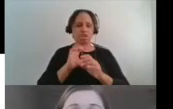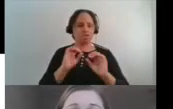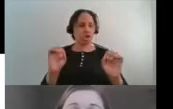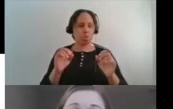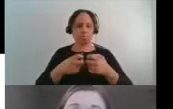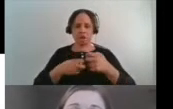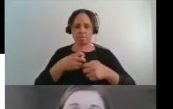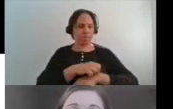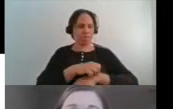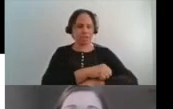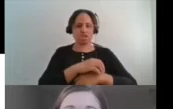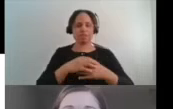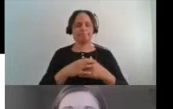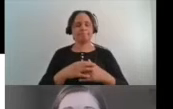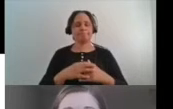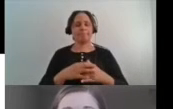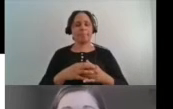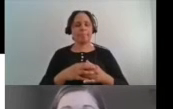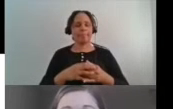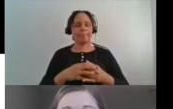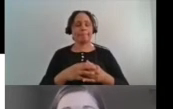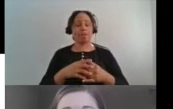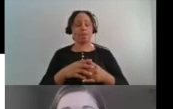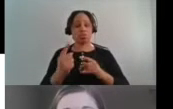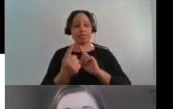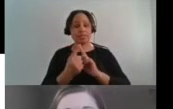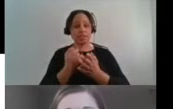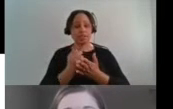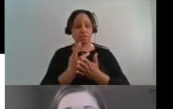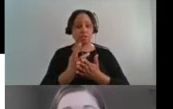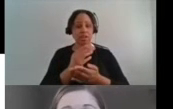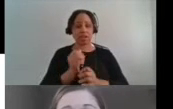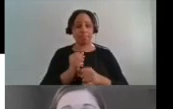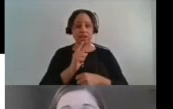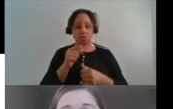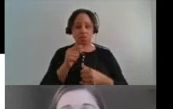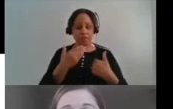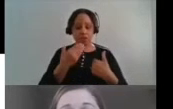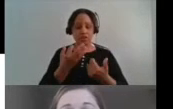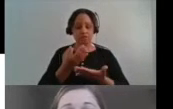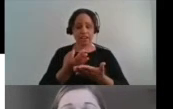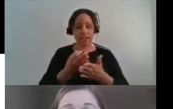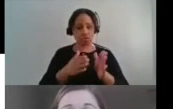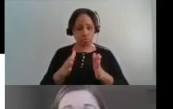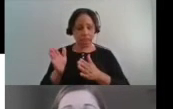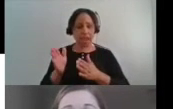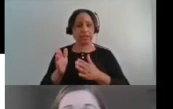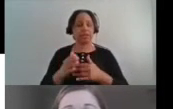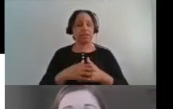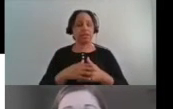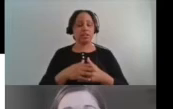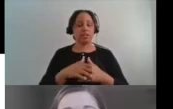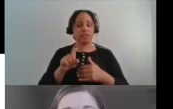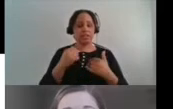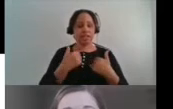You'll see a social worker and make sure that there's a good financial plan in place for transplant. You need to have a good established